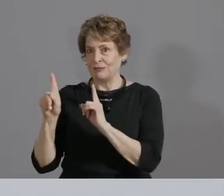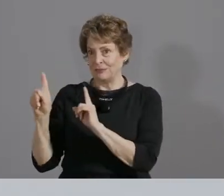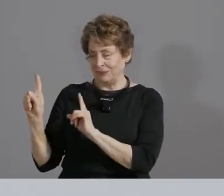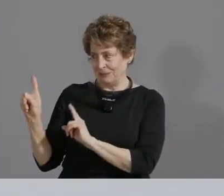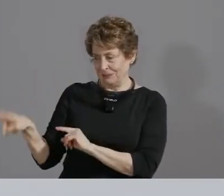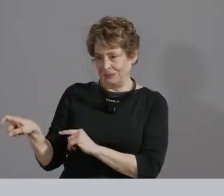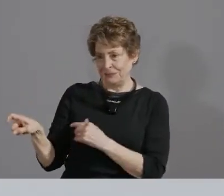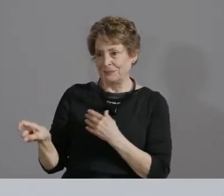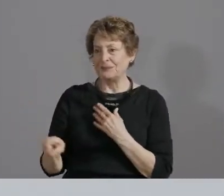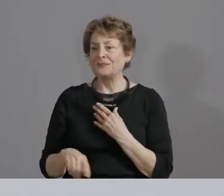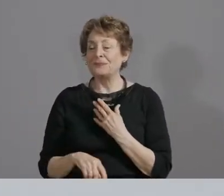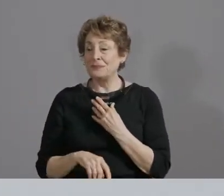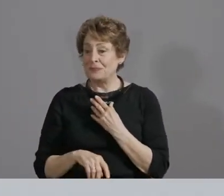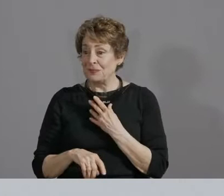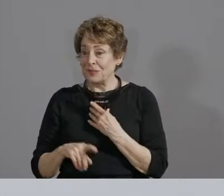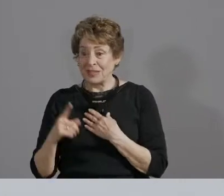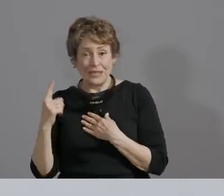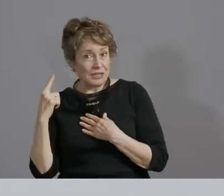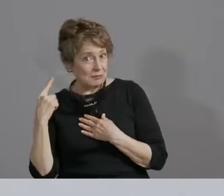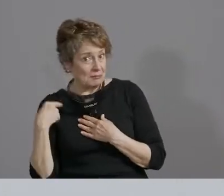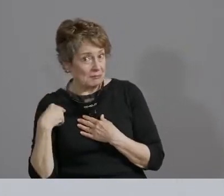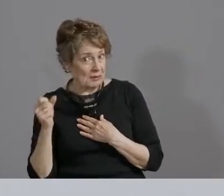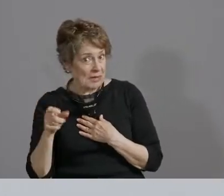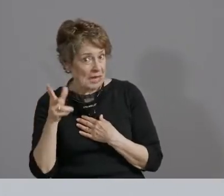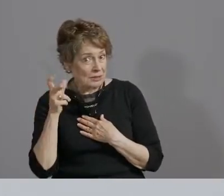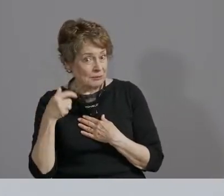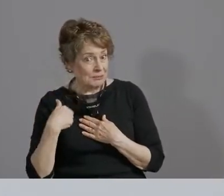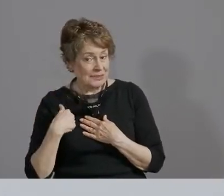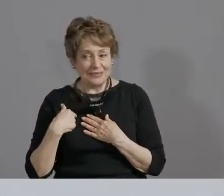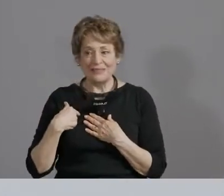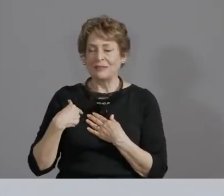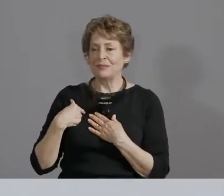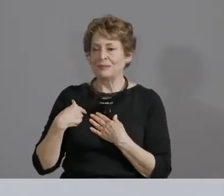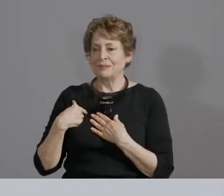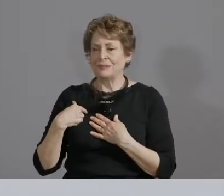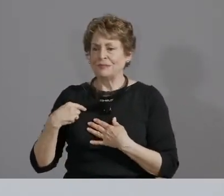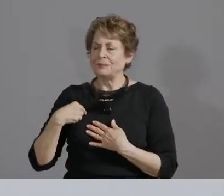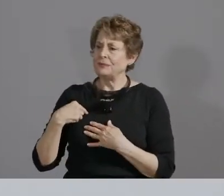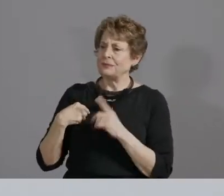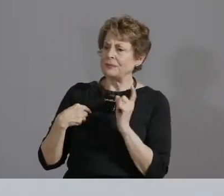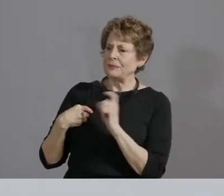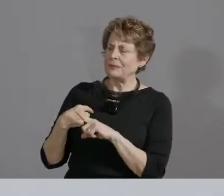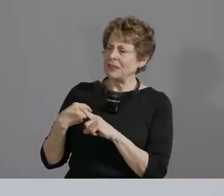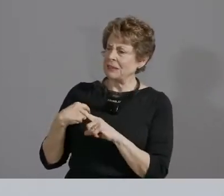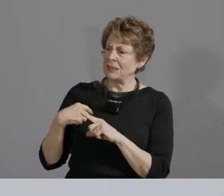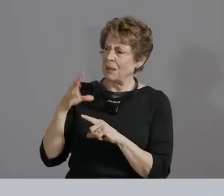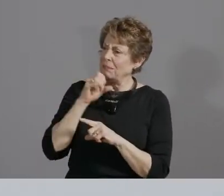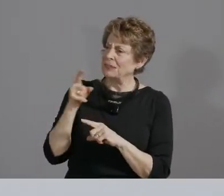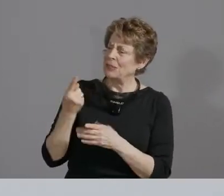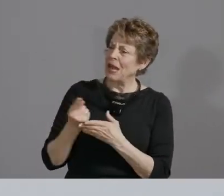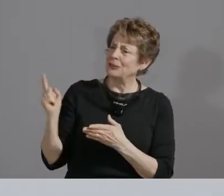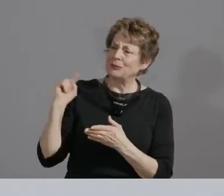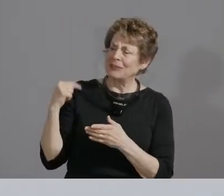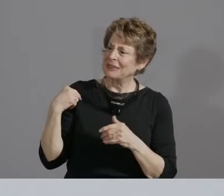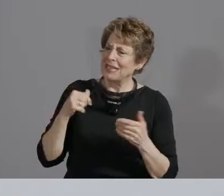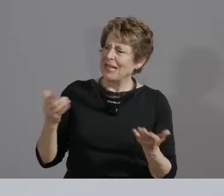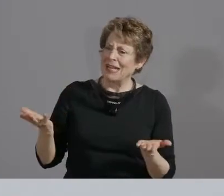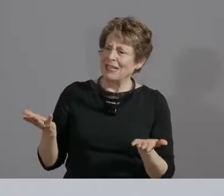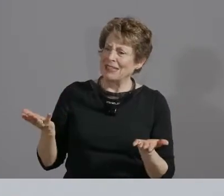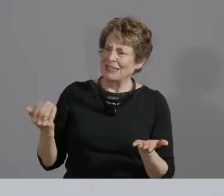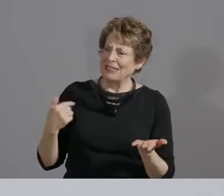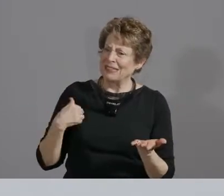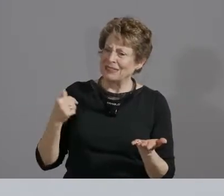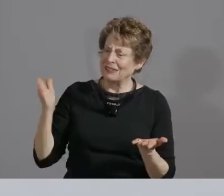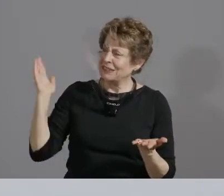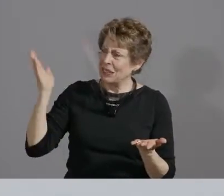are. Is that better? That is better. Yes. But I missed you last Friday. I'm telling you, if we don't do this, I don't know it's Friday. I